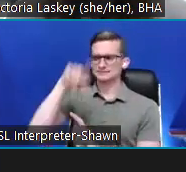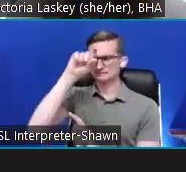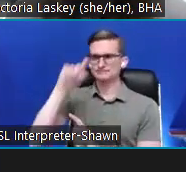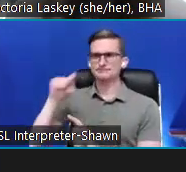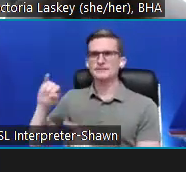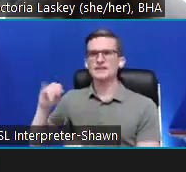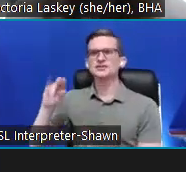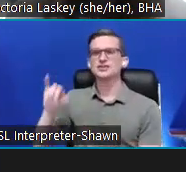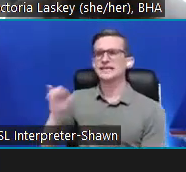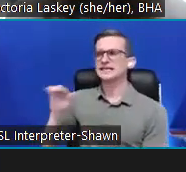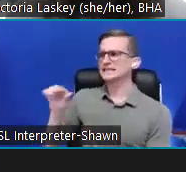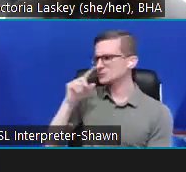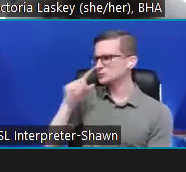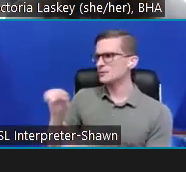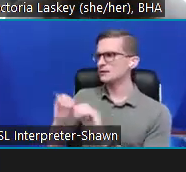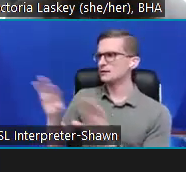referring to?